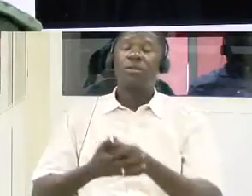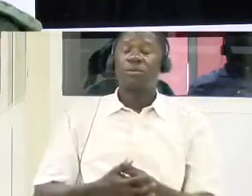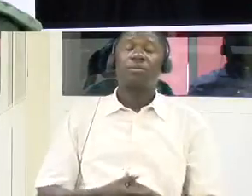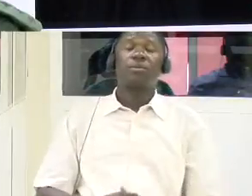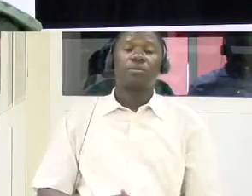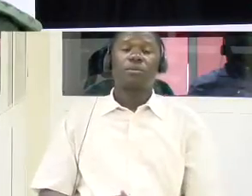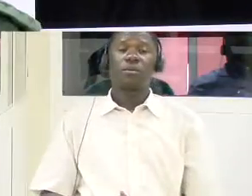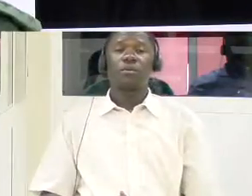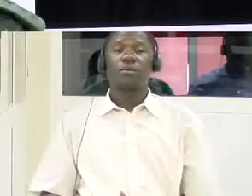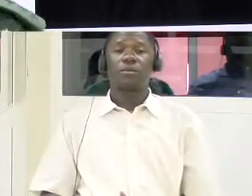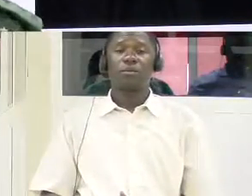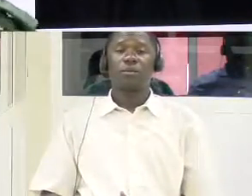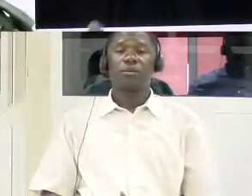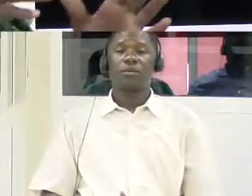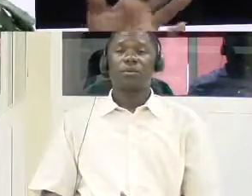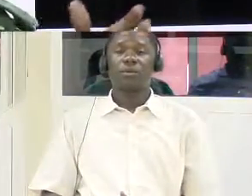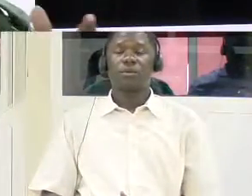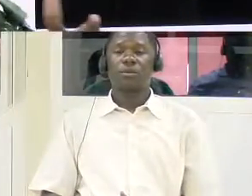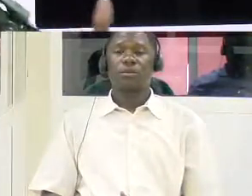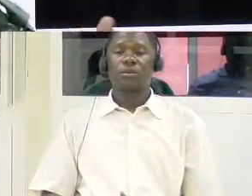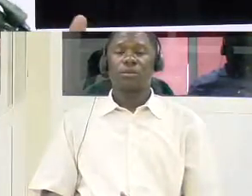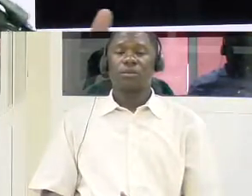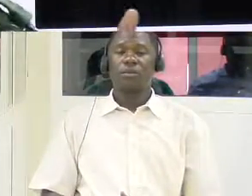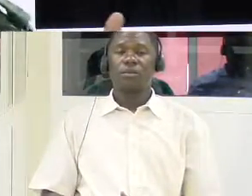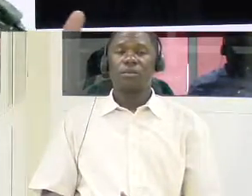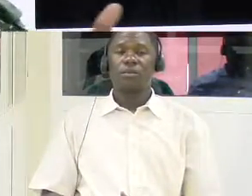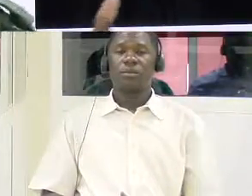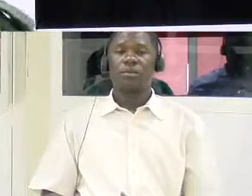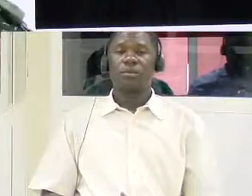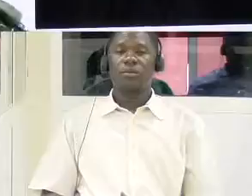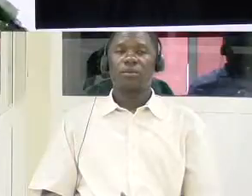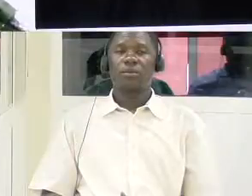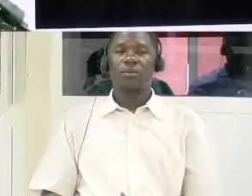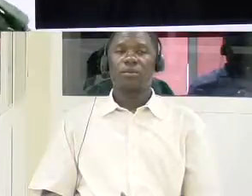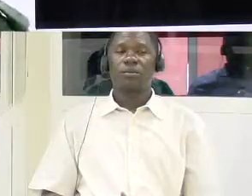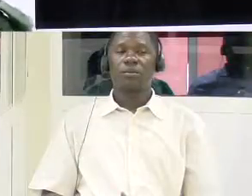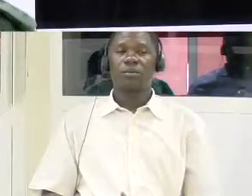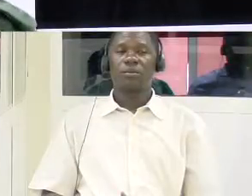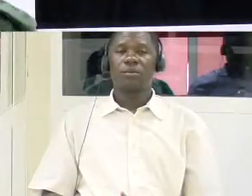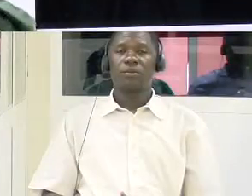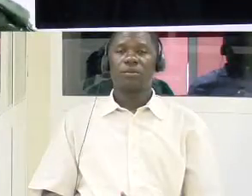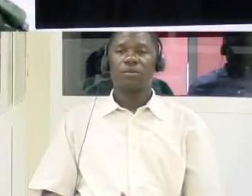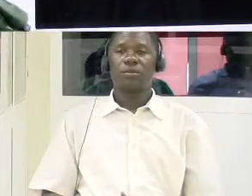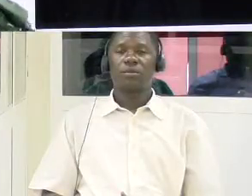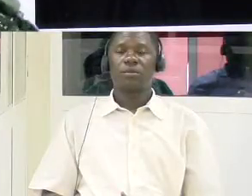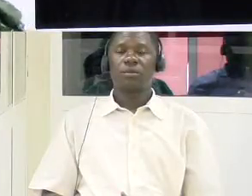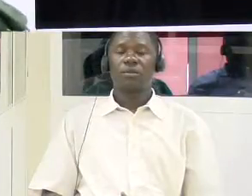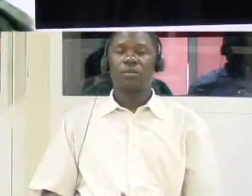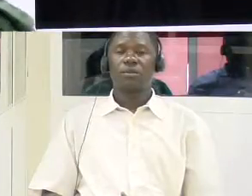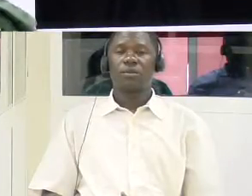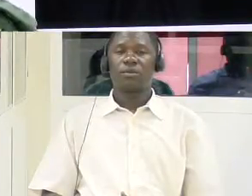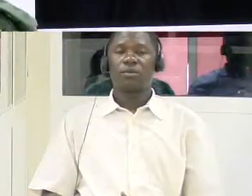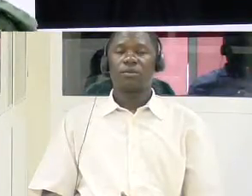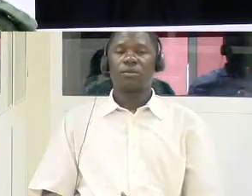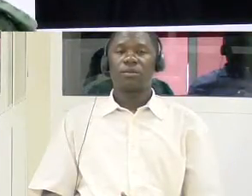fighting position somewhere, you know, and there are a lot of, you know, the civilian population close to that. So whilst I